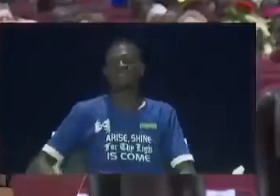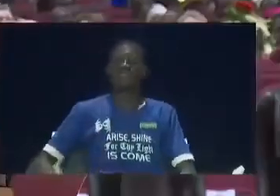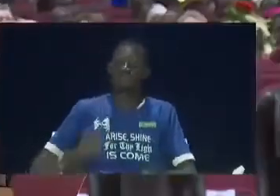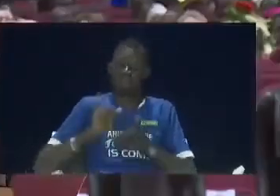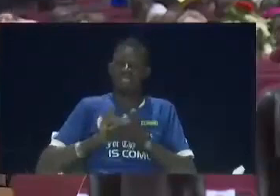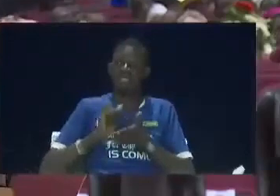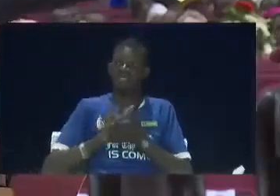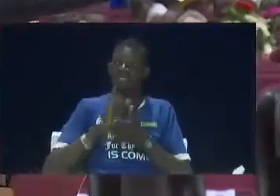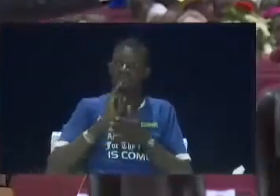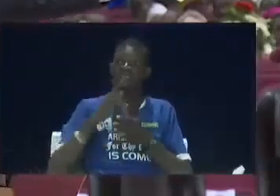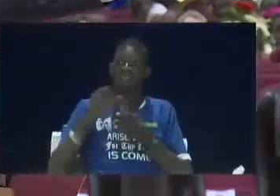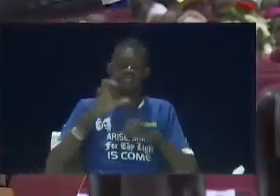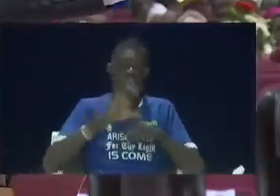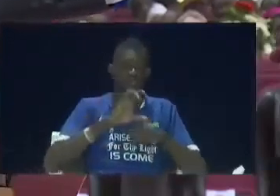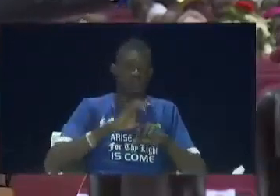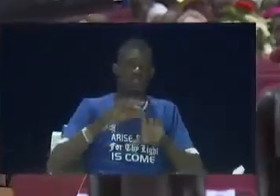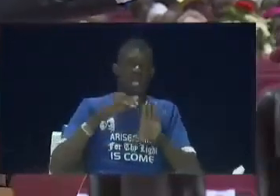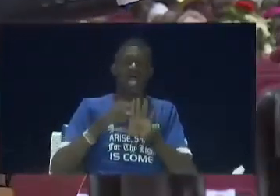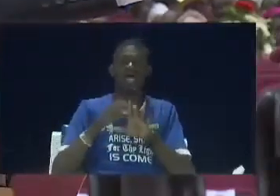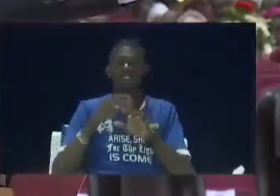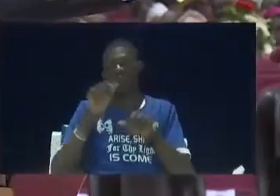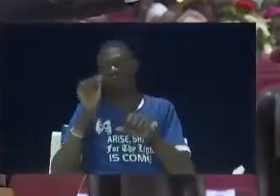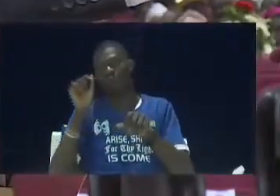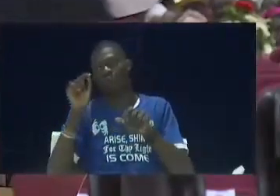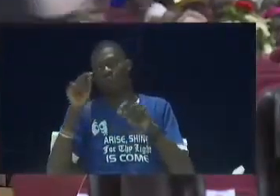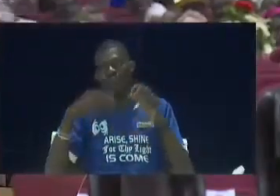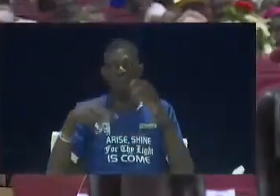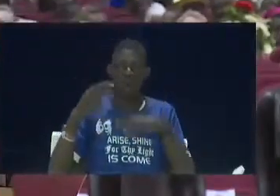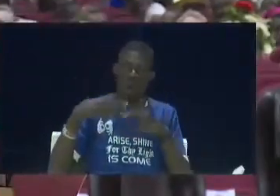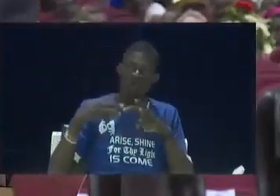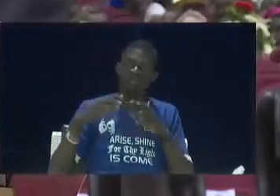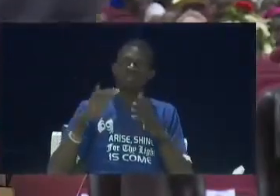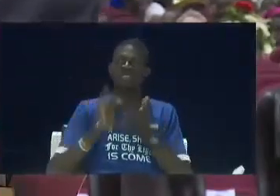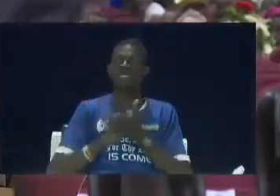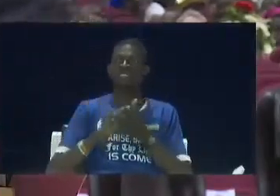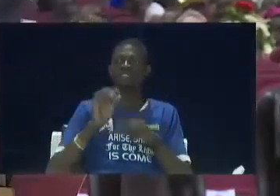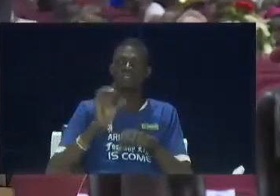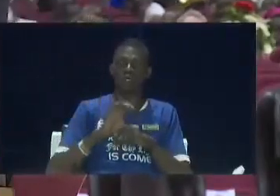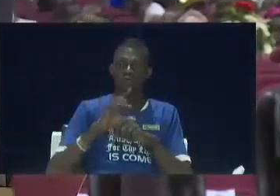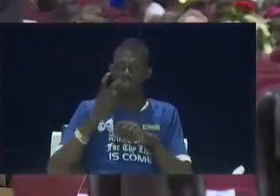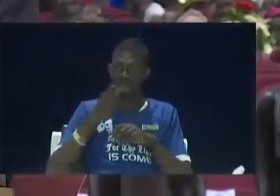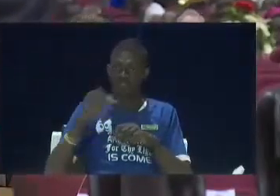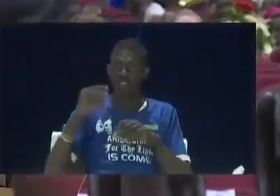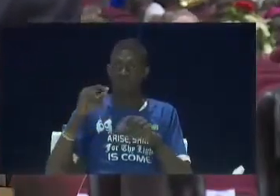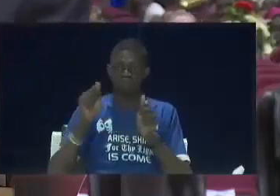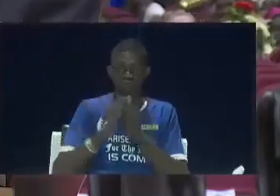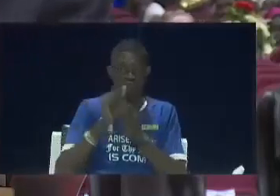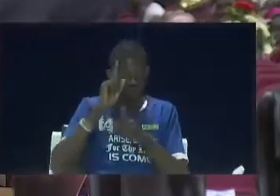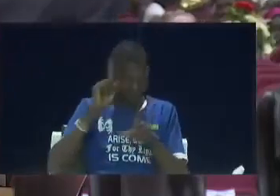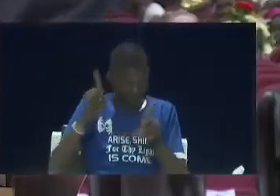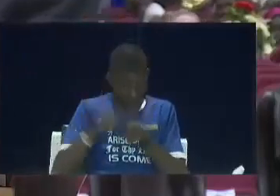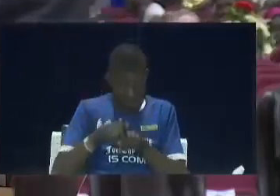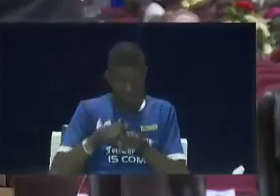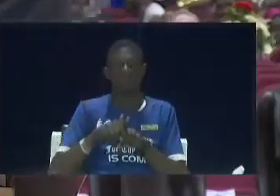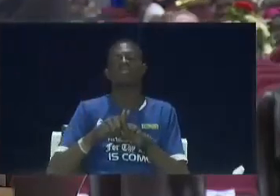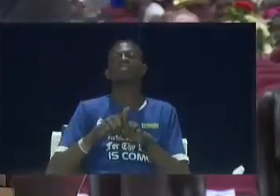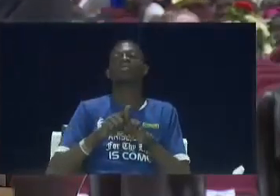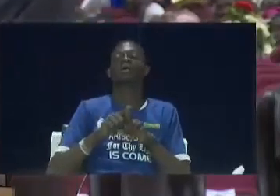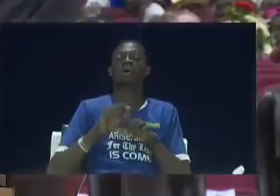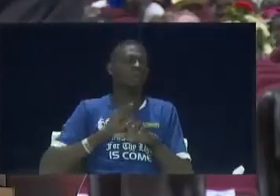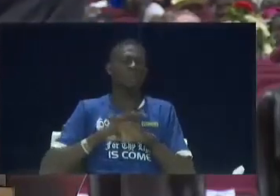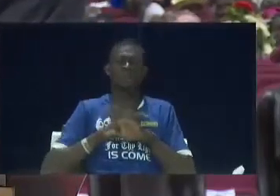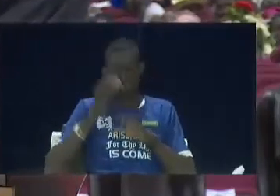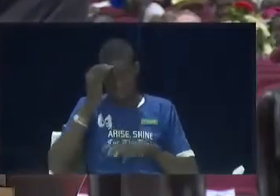That's the church at war. That's the church speaking with one voice. Then I don't